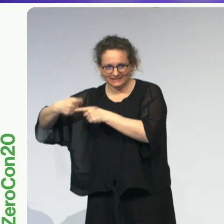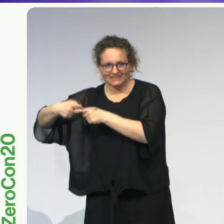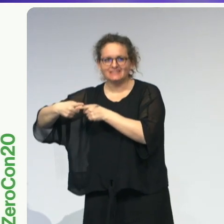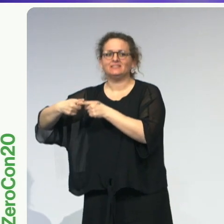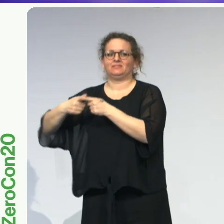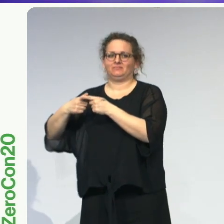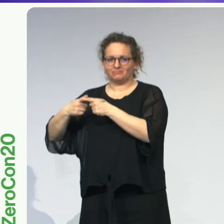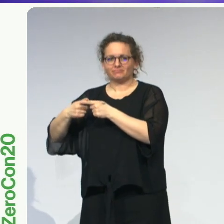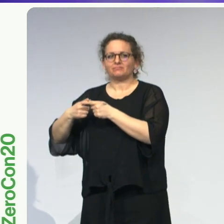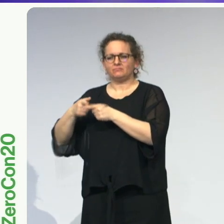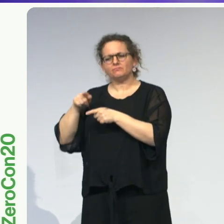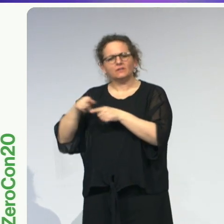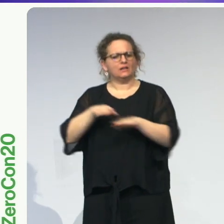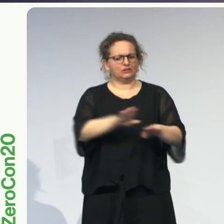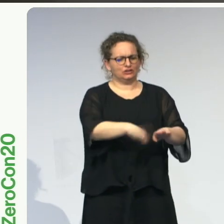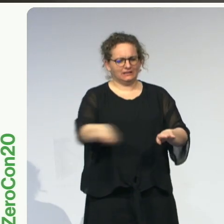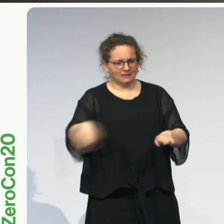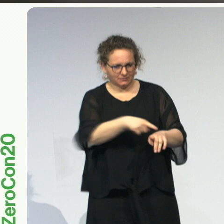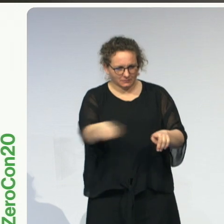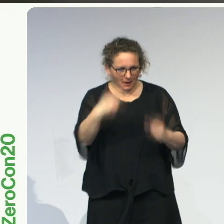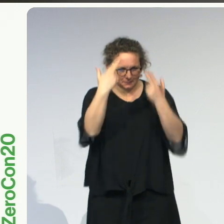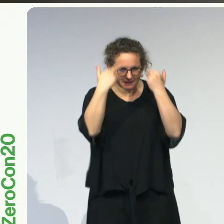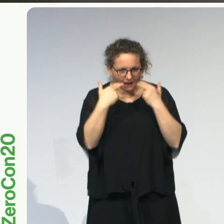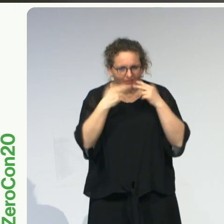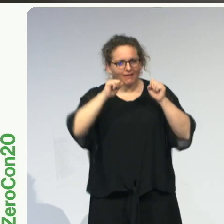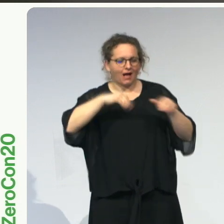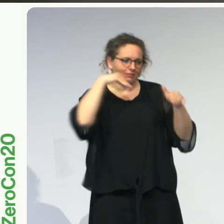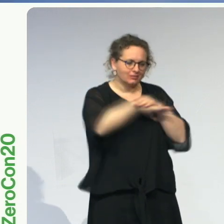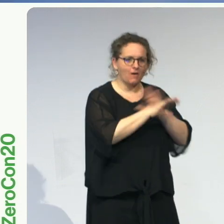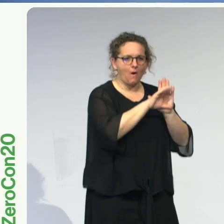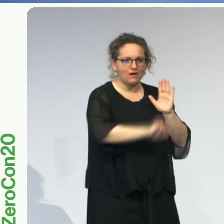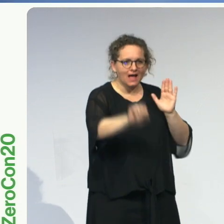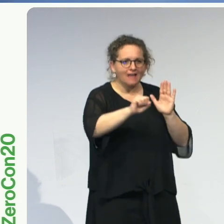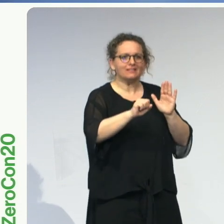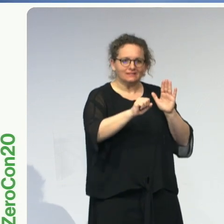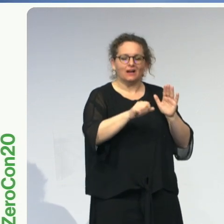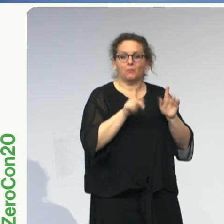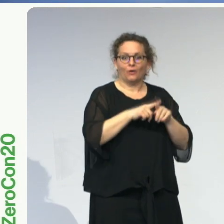as well as an online platform allowing anyone to create and share their own game.